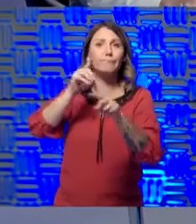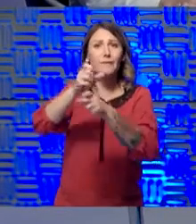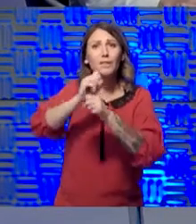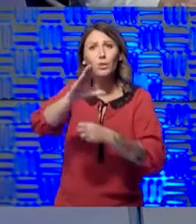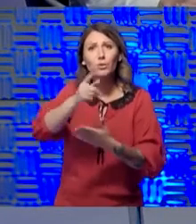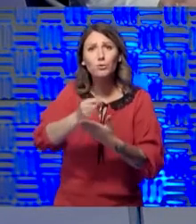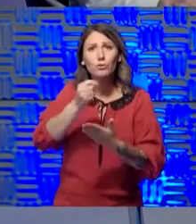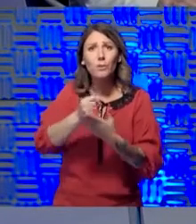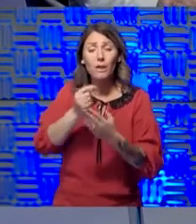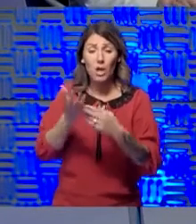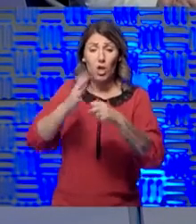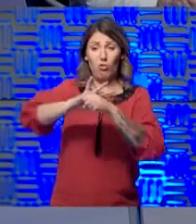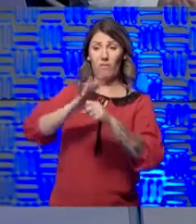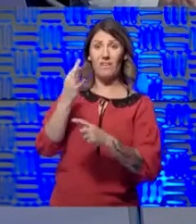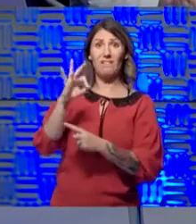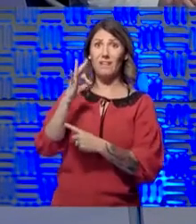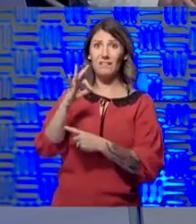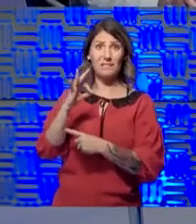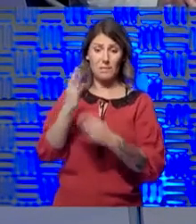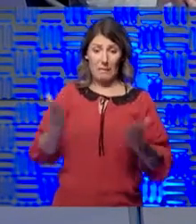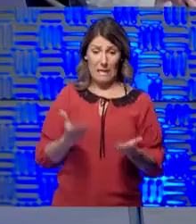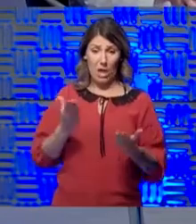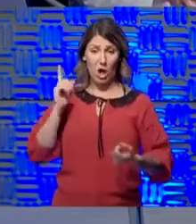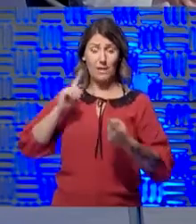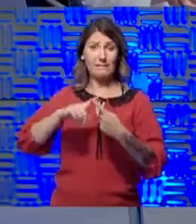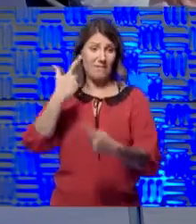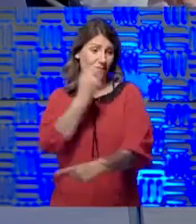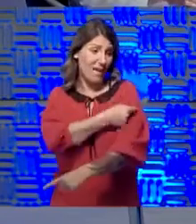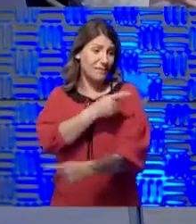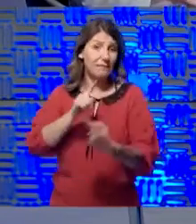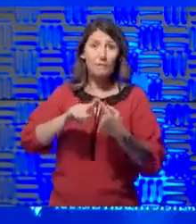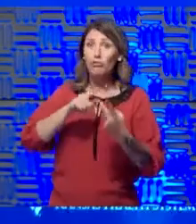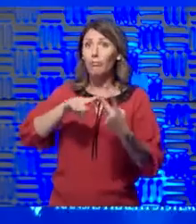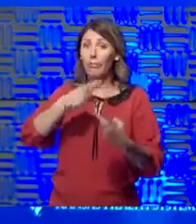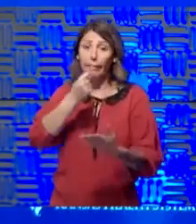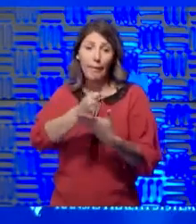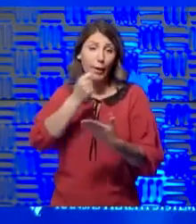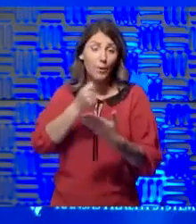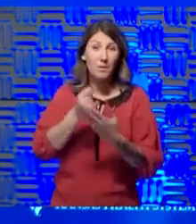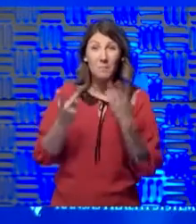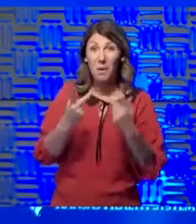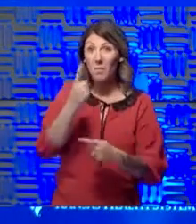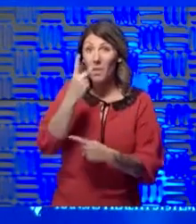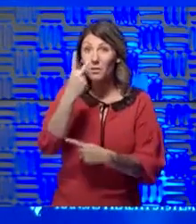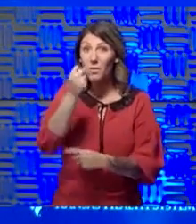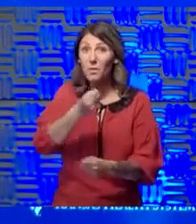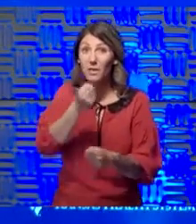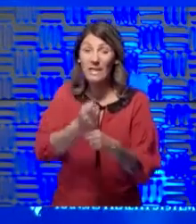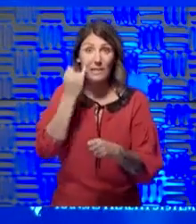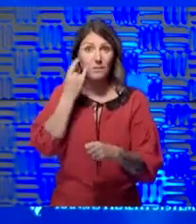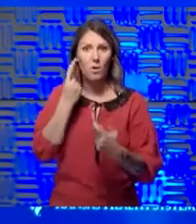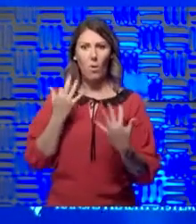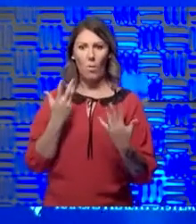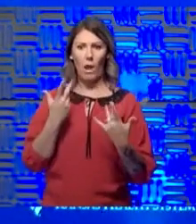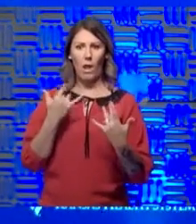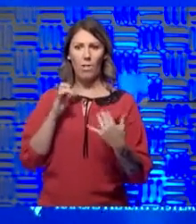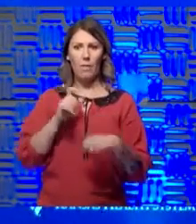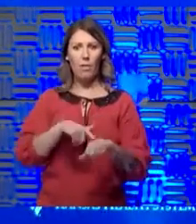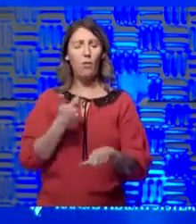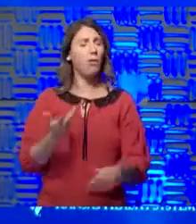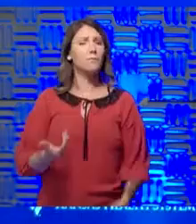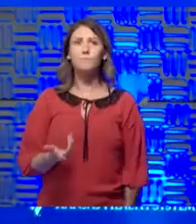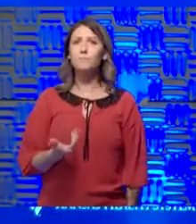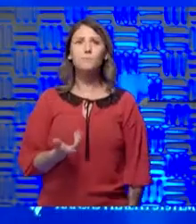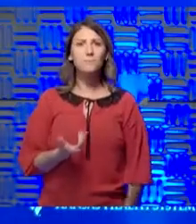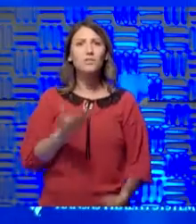COVID's going to be with us until there's vaccinations and therapy. And that's probably a year or two. And so unless you're going to wait that long, it's probably good to go